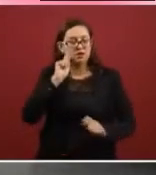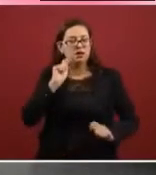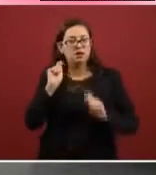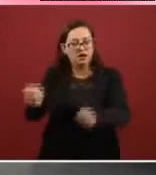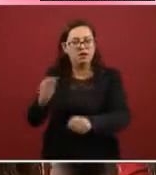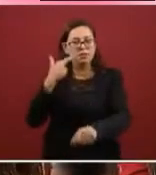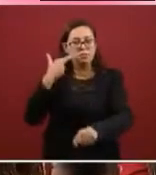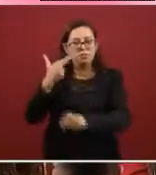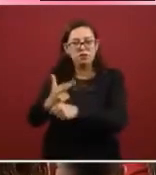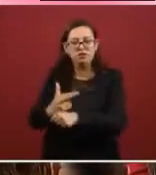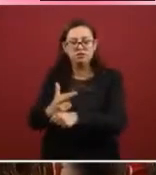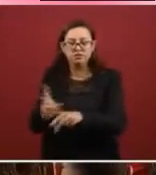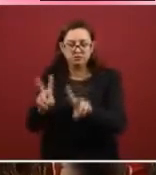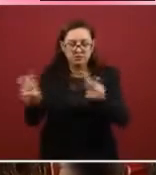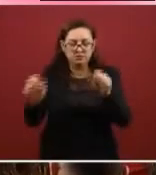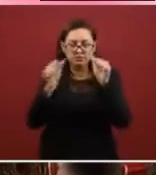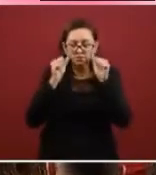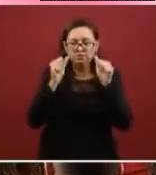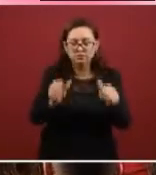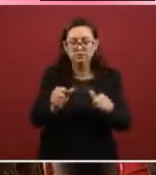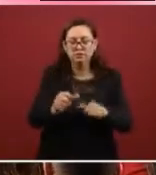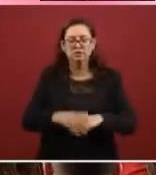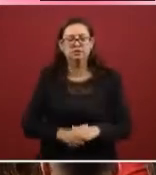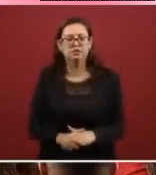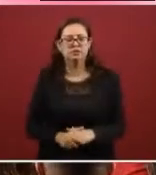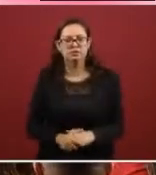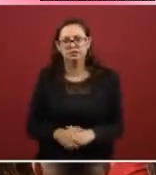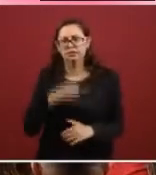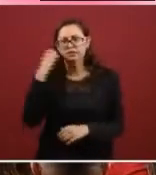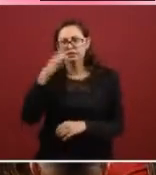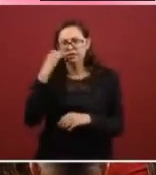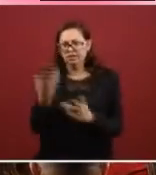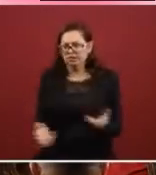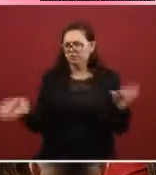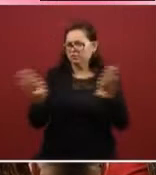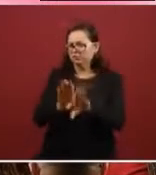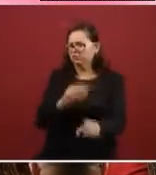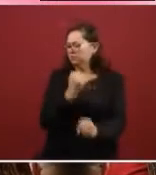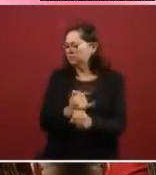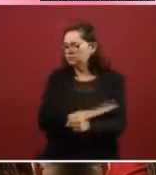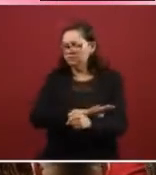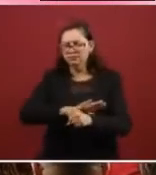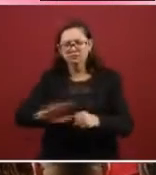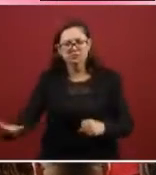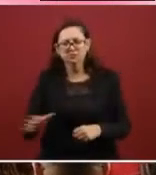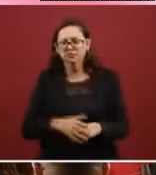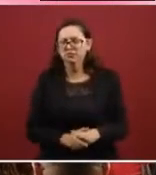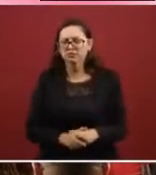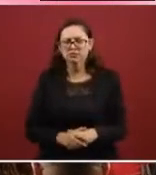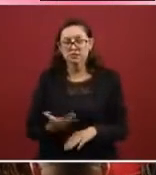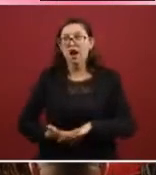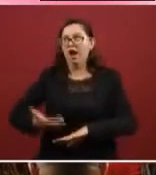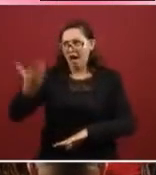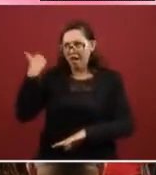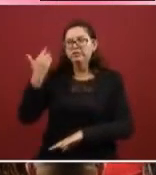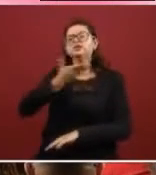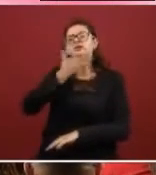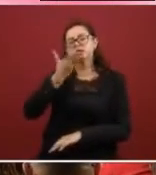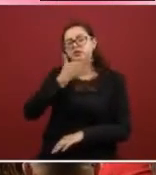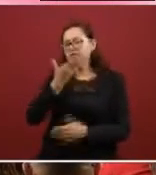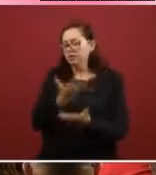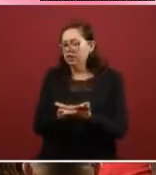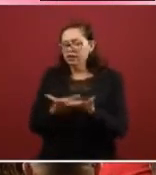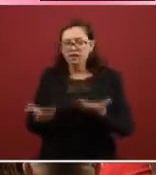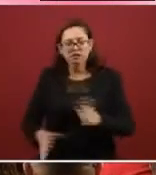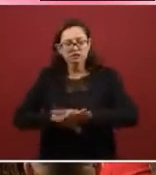this matter. Este planteamiento. No podemos cerrar. We cannot close any schools. Ya eso se termina. That's ended.